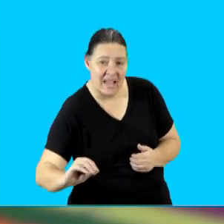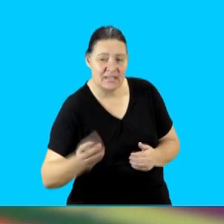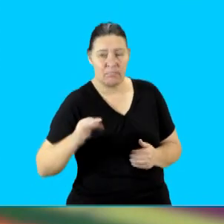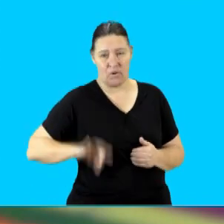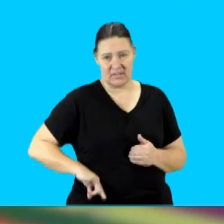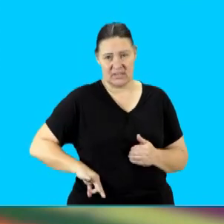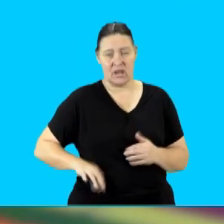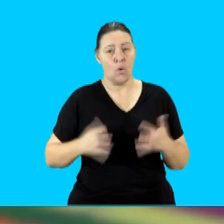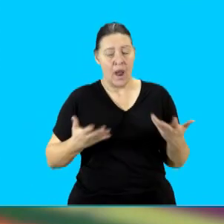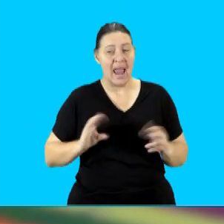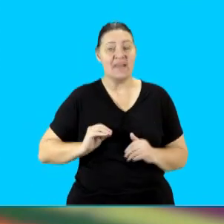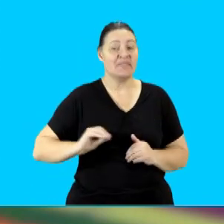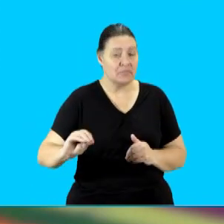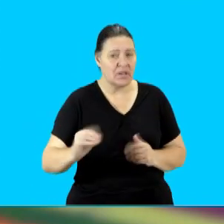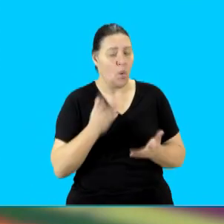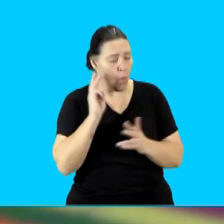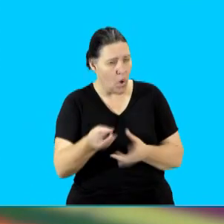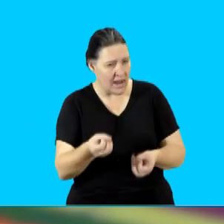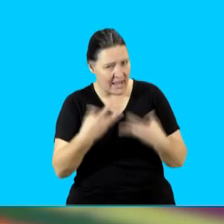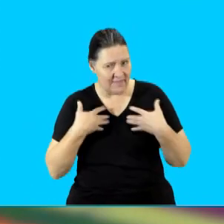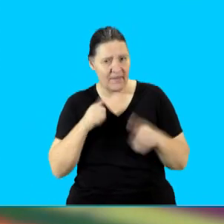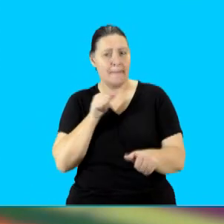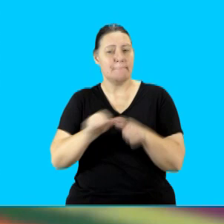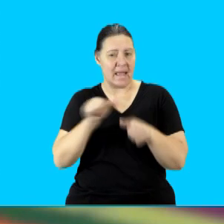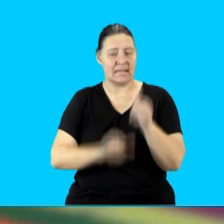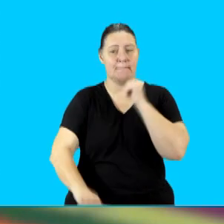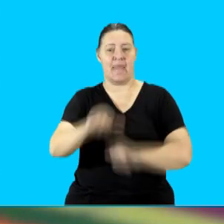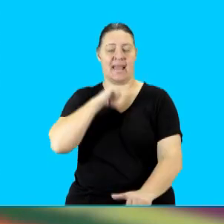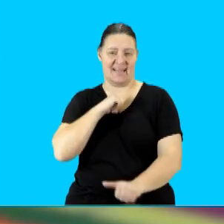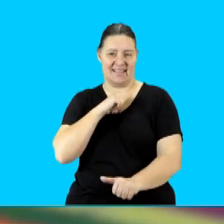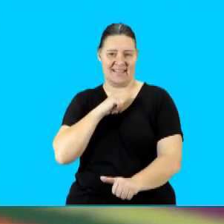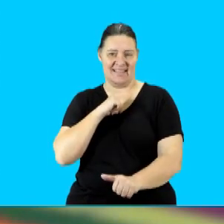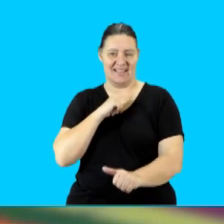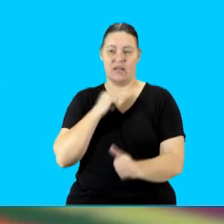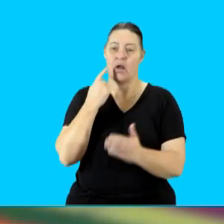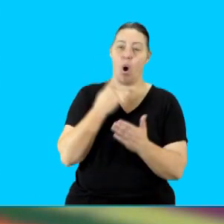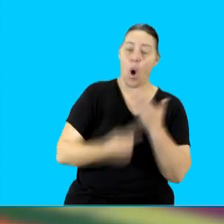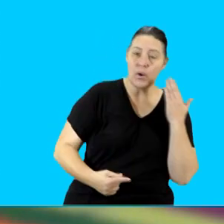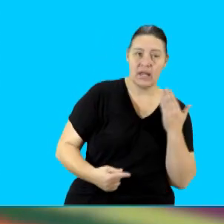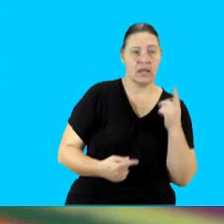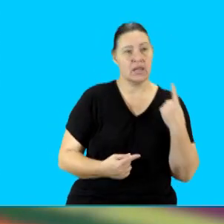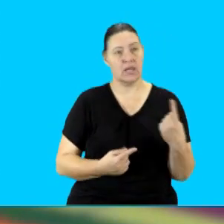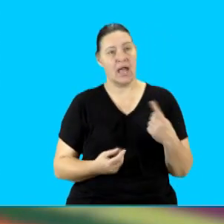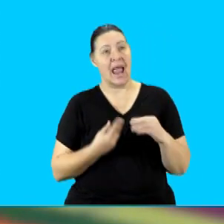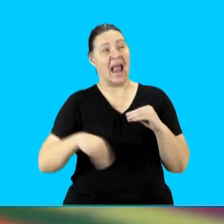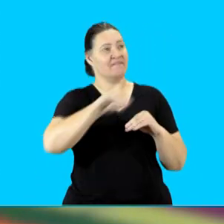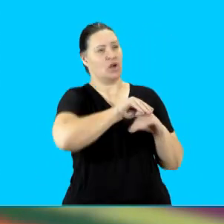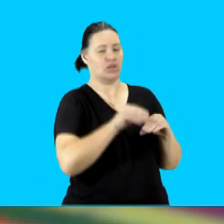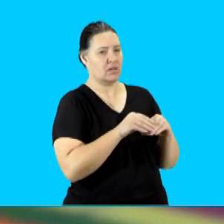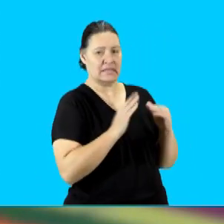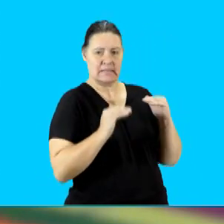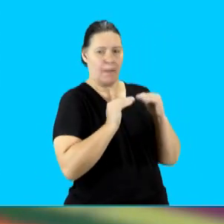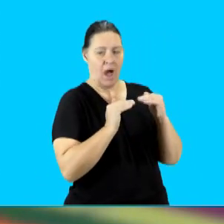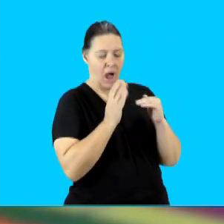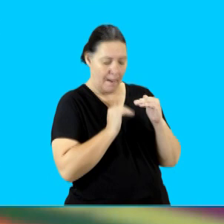profit in an investment that is going to give us better returns other than that are more than the inflation in